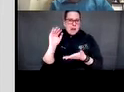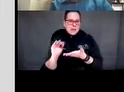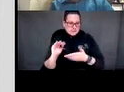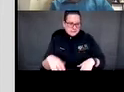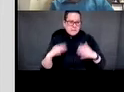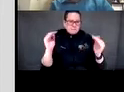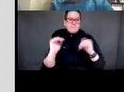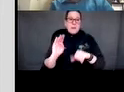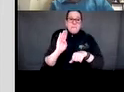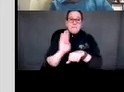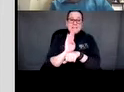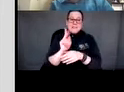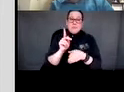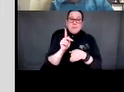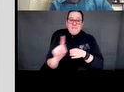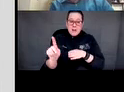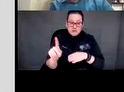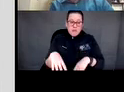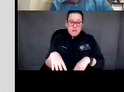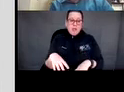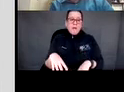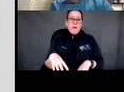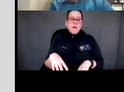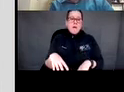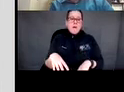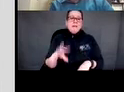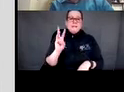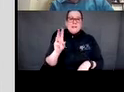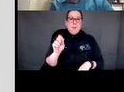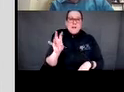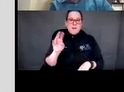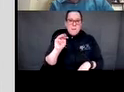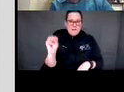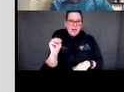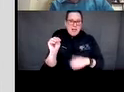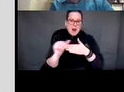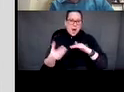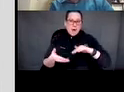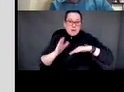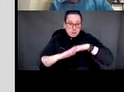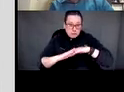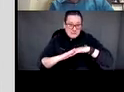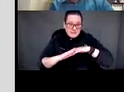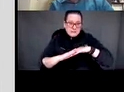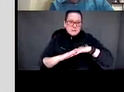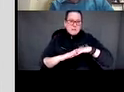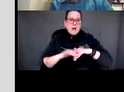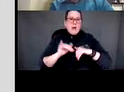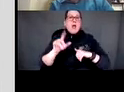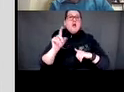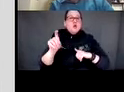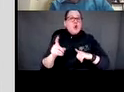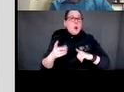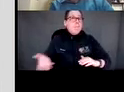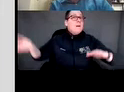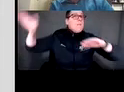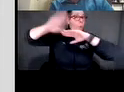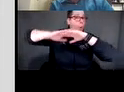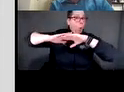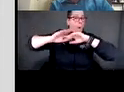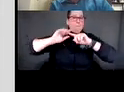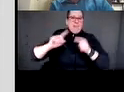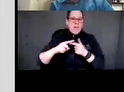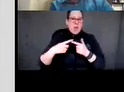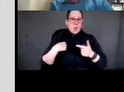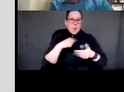and professional line, there's a $6.7 million increase there. That would have been a much higher increase had we not done all the